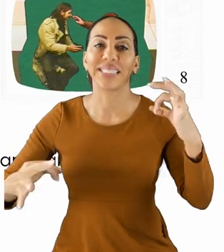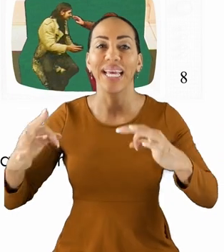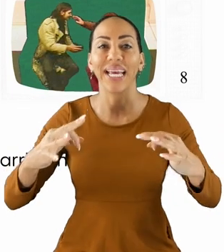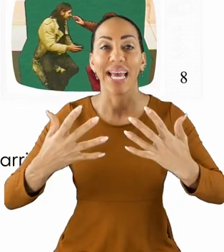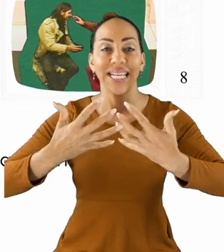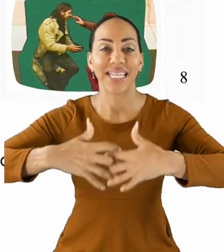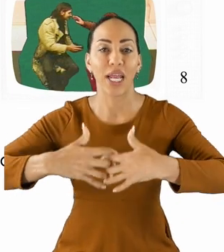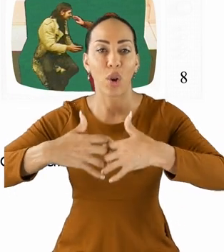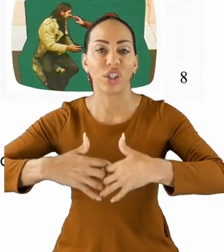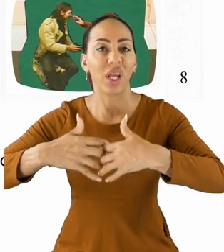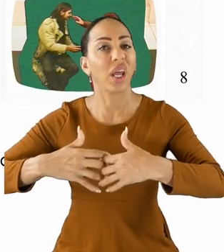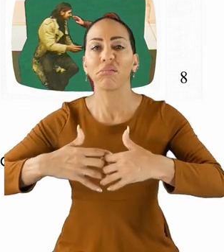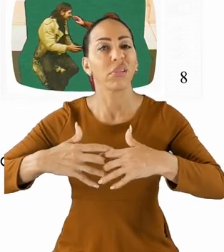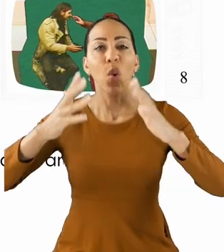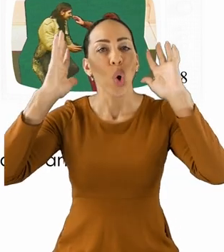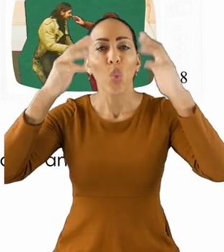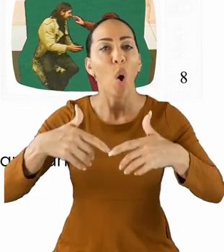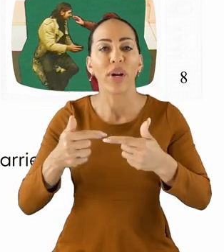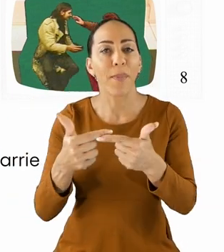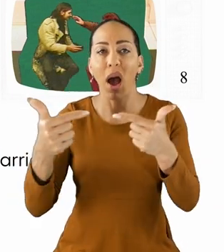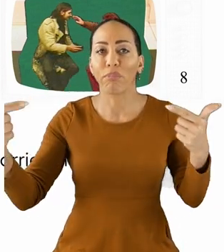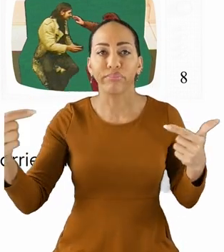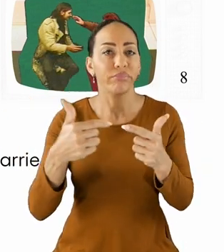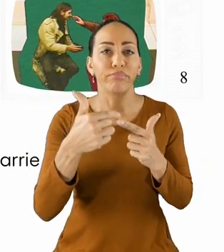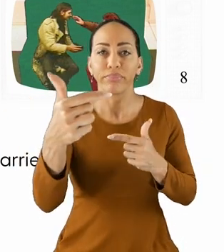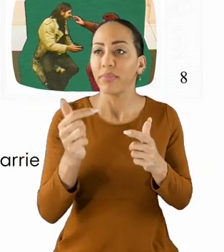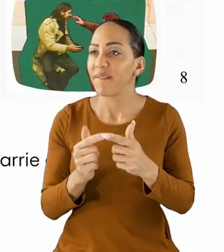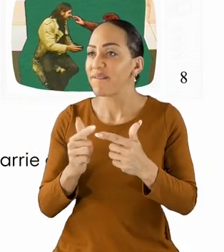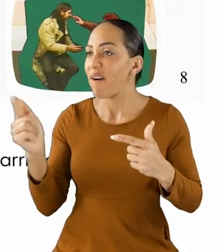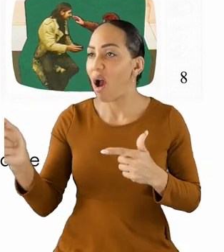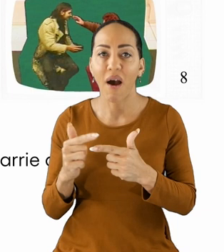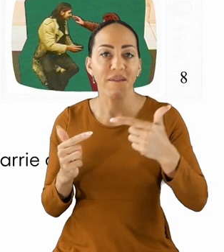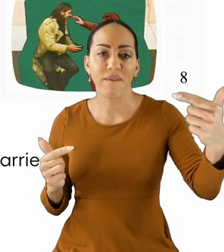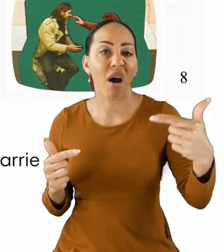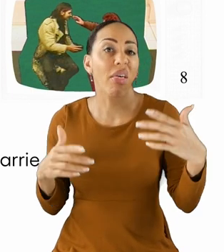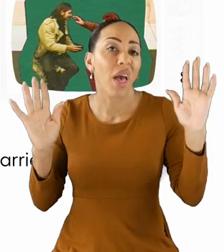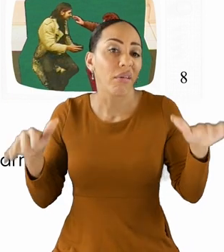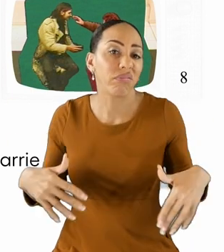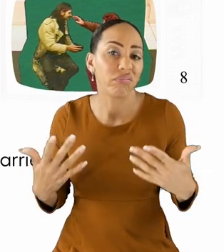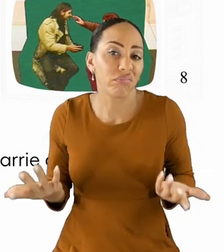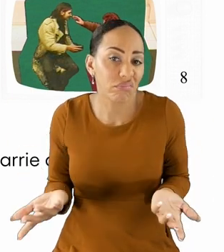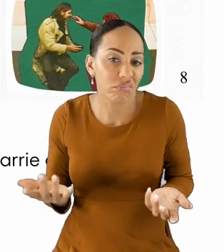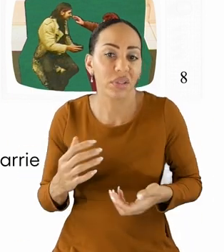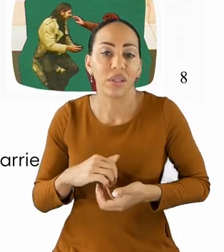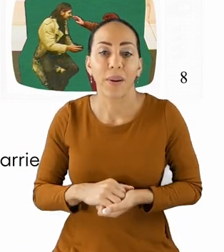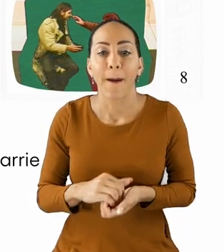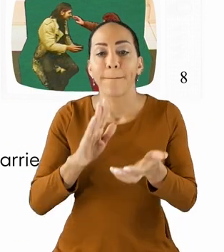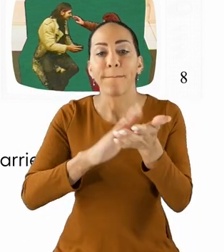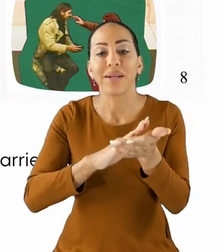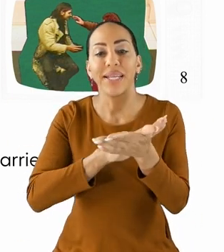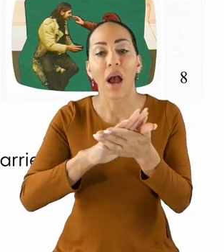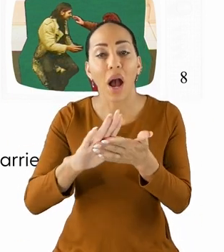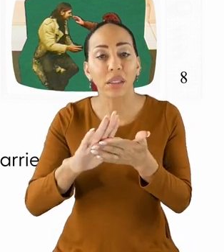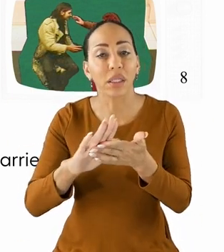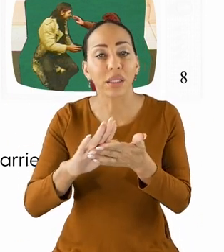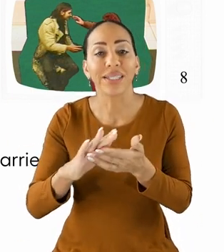geographical distances involved were of least concern and essentially disappear. In the same way, this reflects the ontological claims that